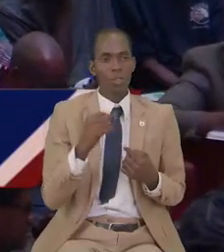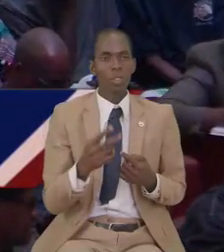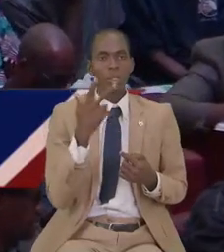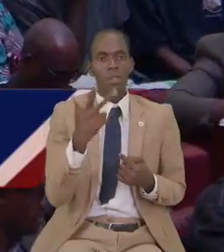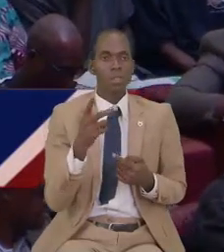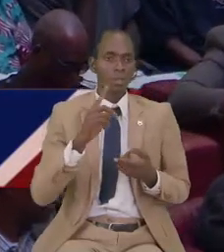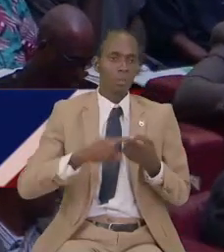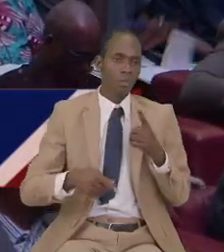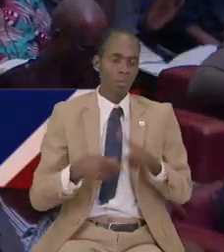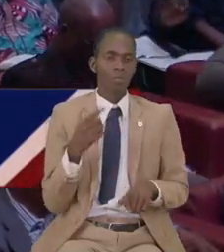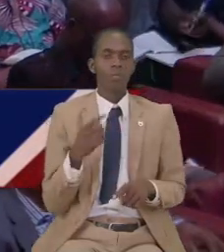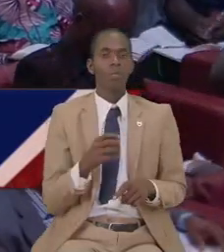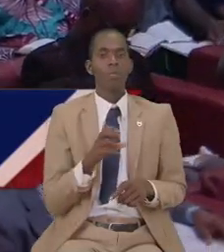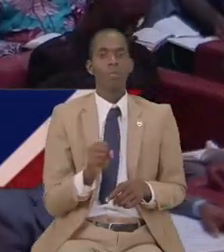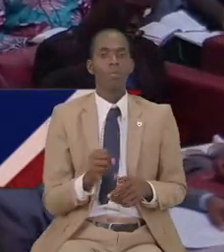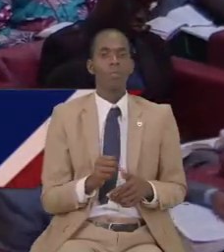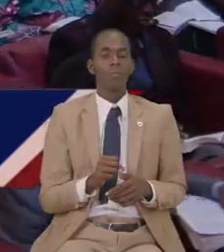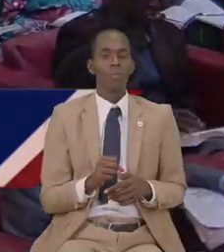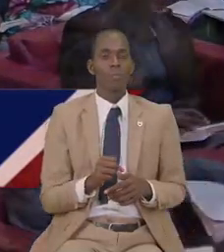Azariah,